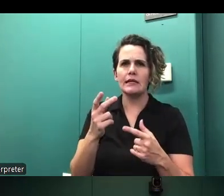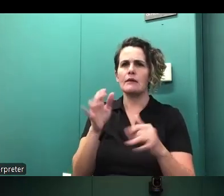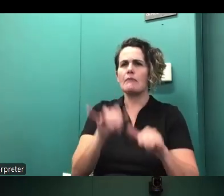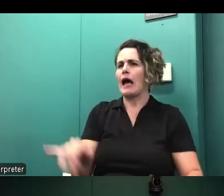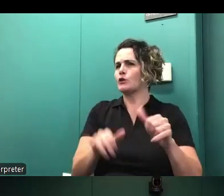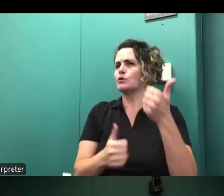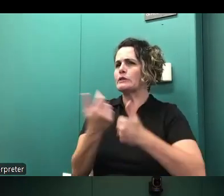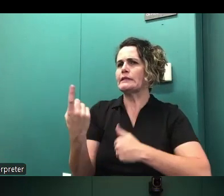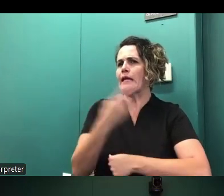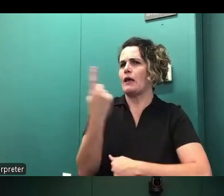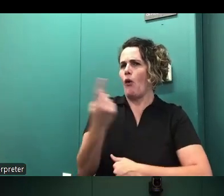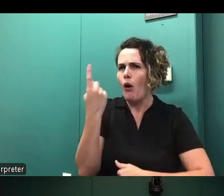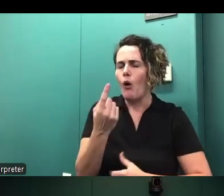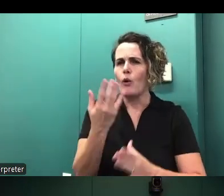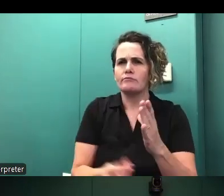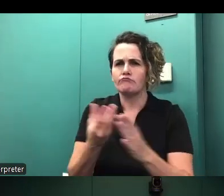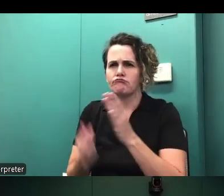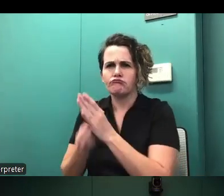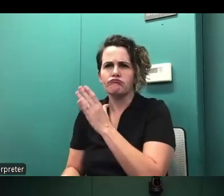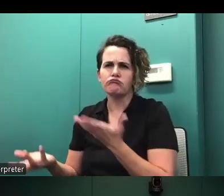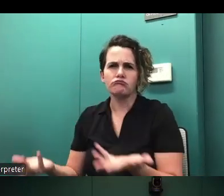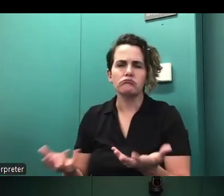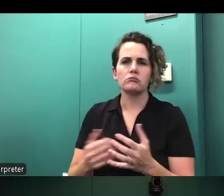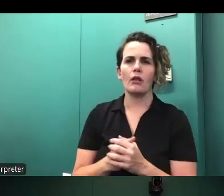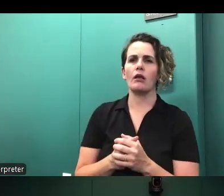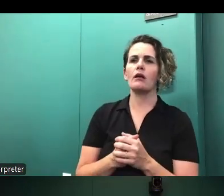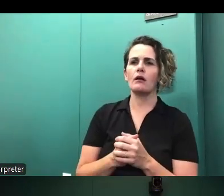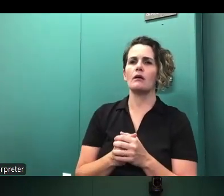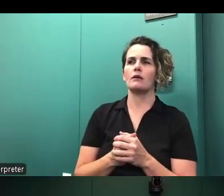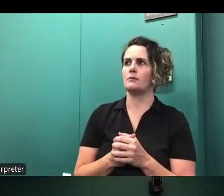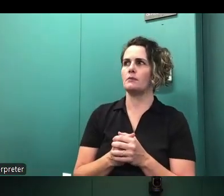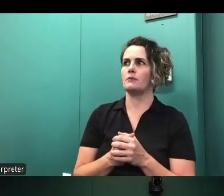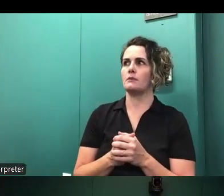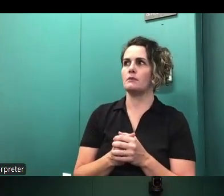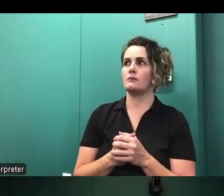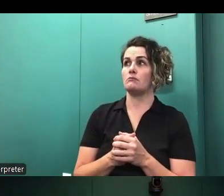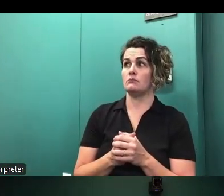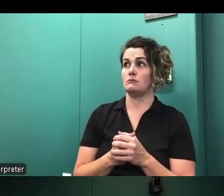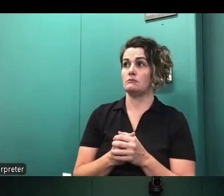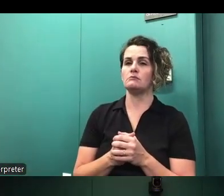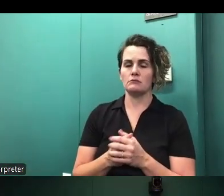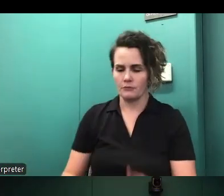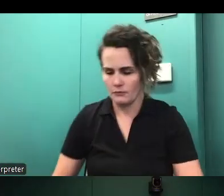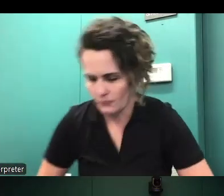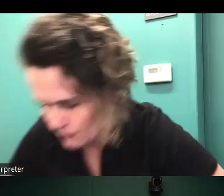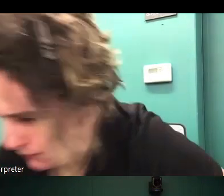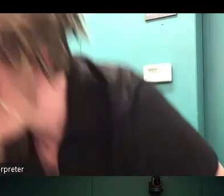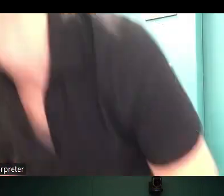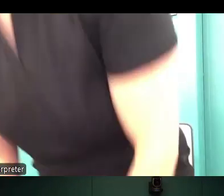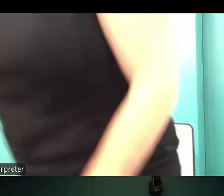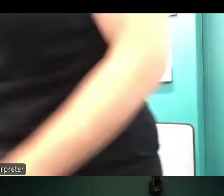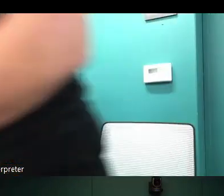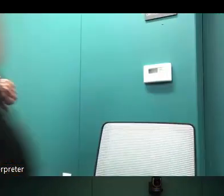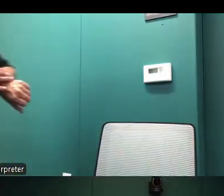where you go to the second page. Next. To the next. Yeah. So I